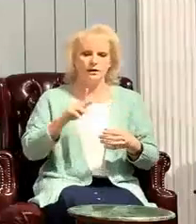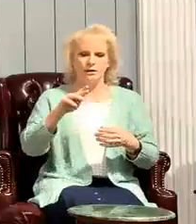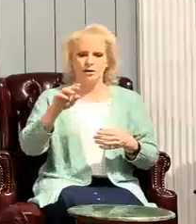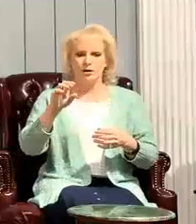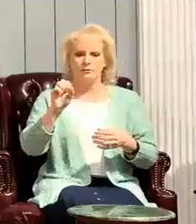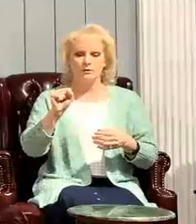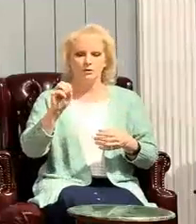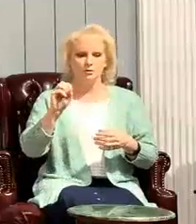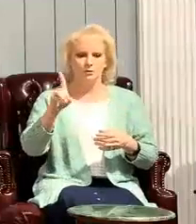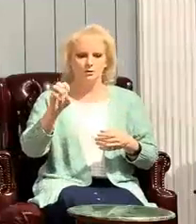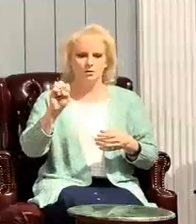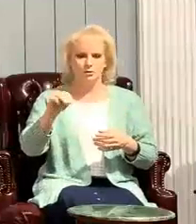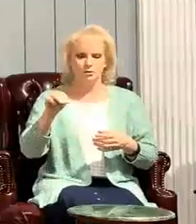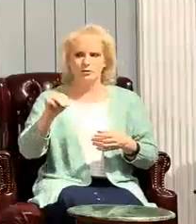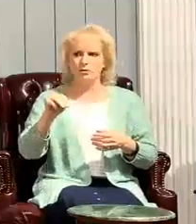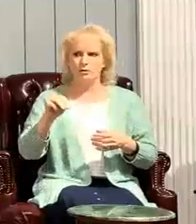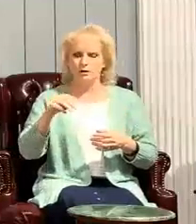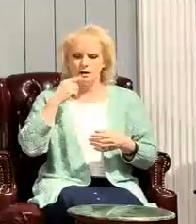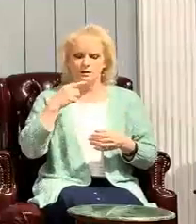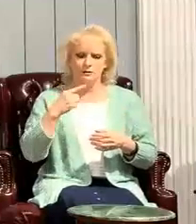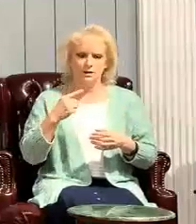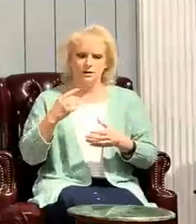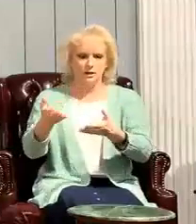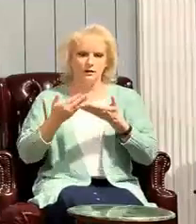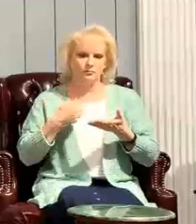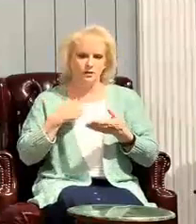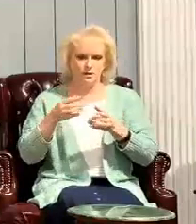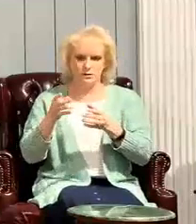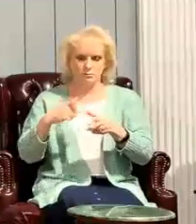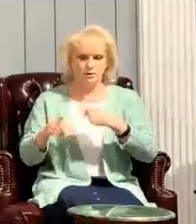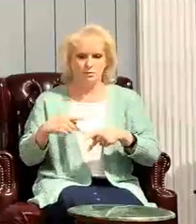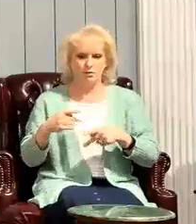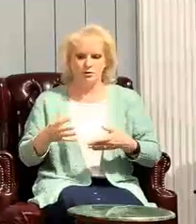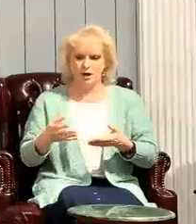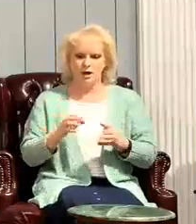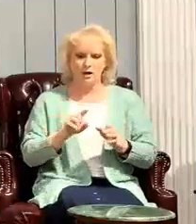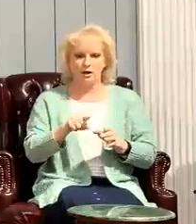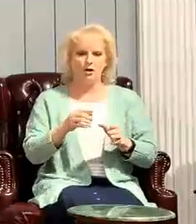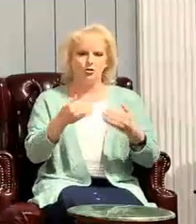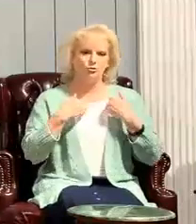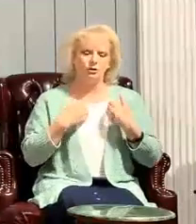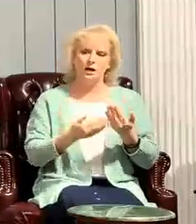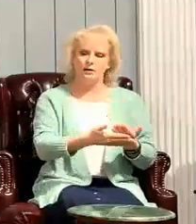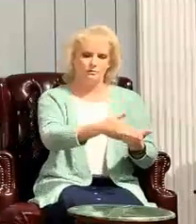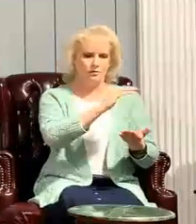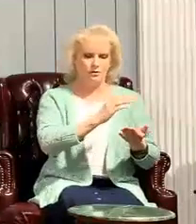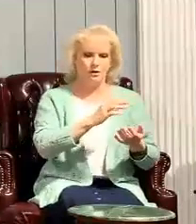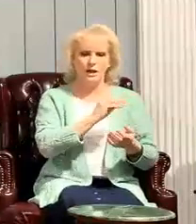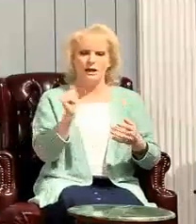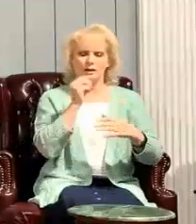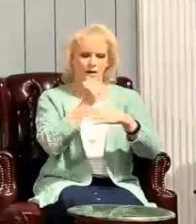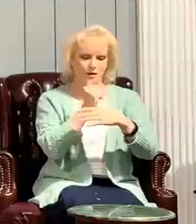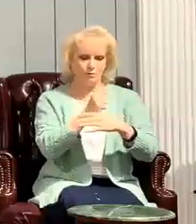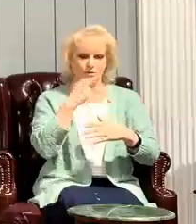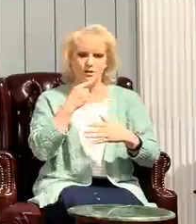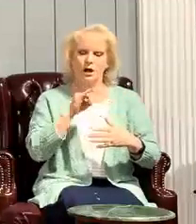said unto Abram, give me the persons, and take the goods to thyself. And Abram said to the king of Sodom, I have lifted my hand unto